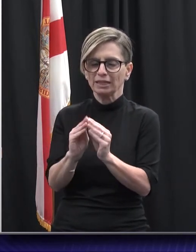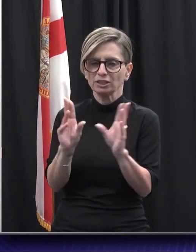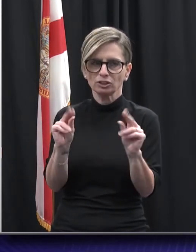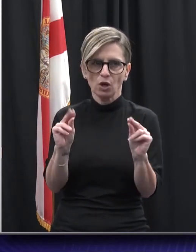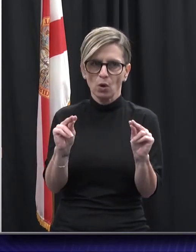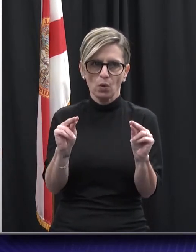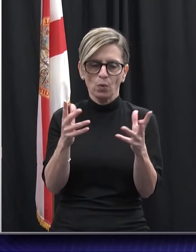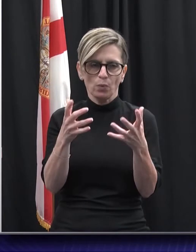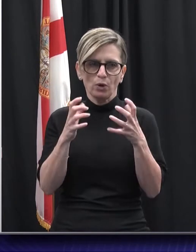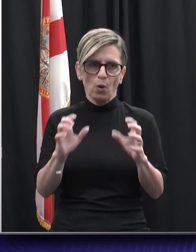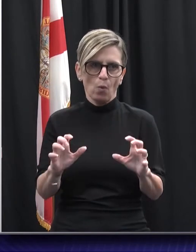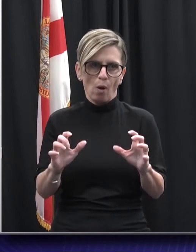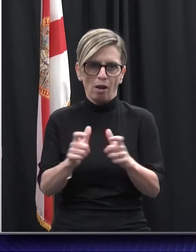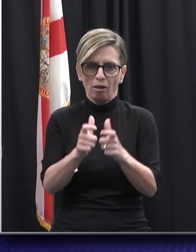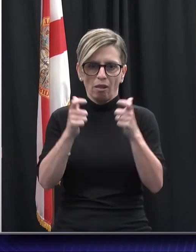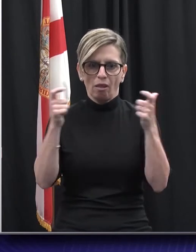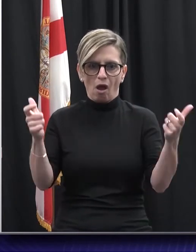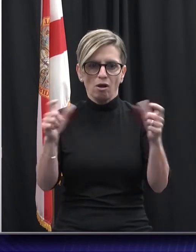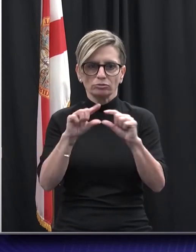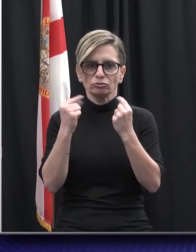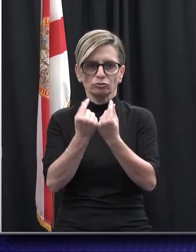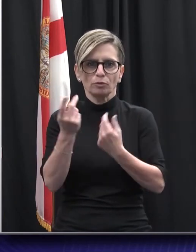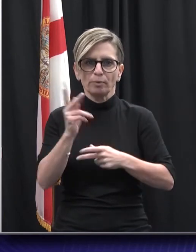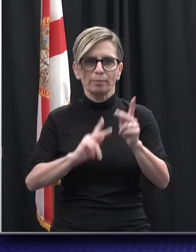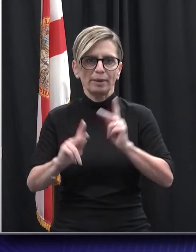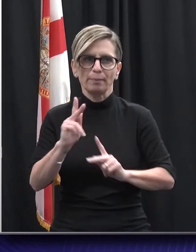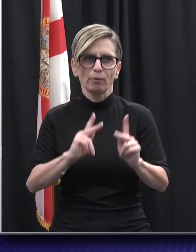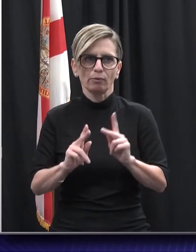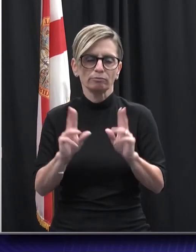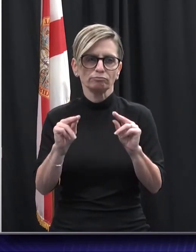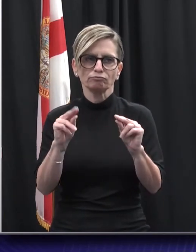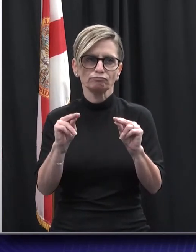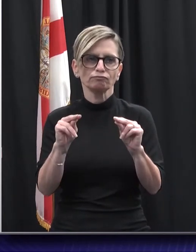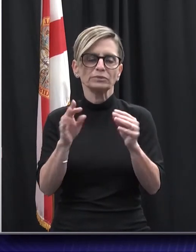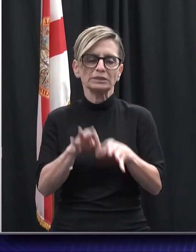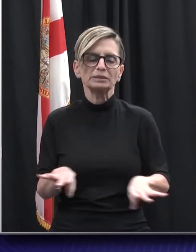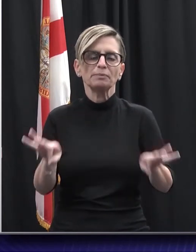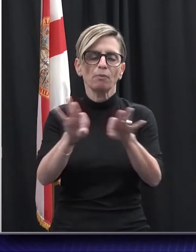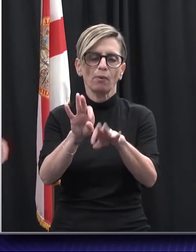crowd. All we're trying to do right now is keep the lights on. It's essential business.